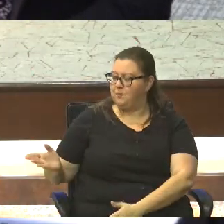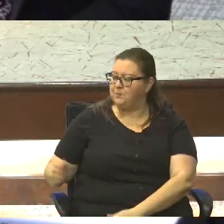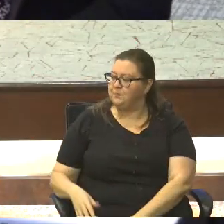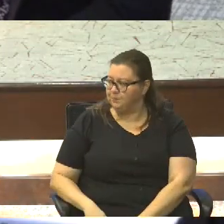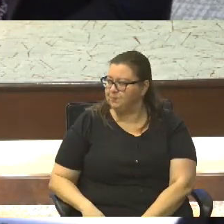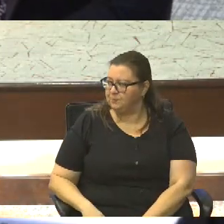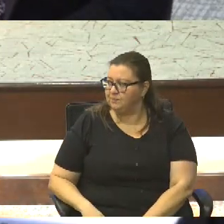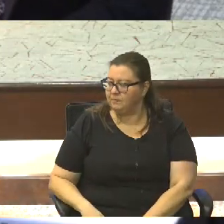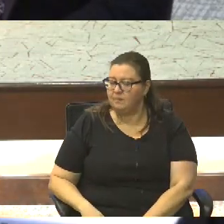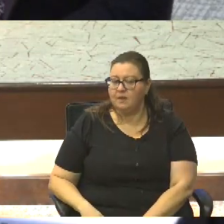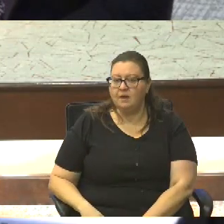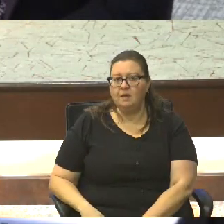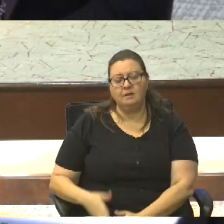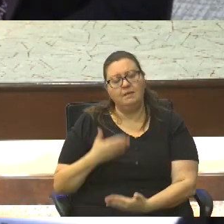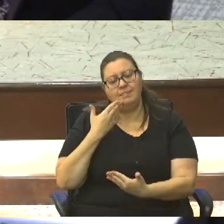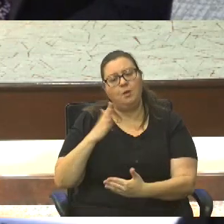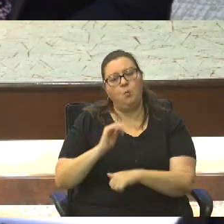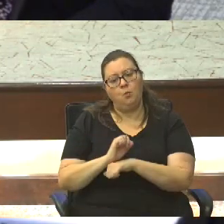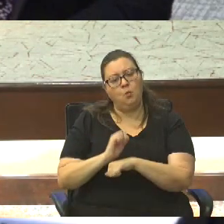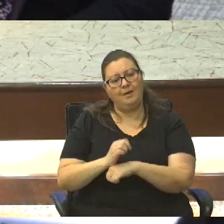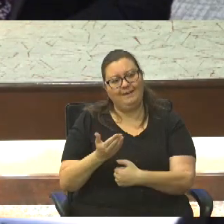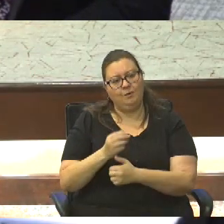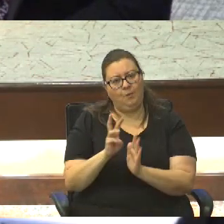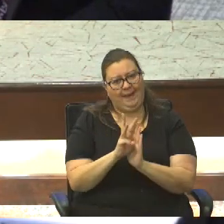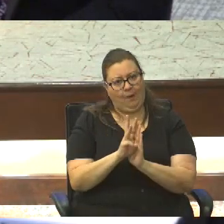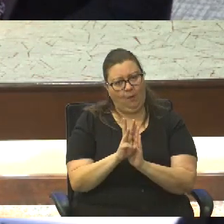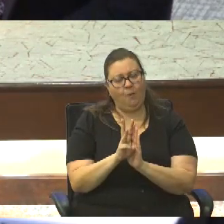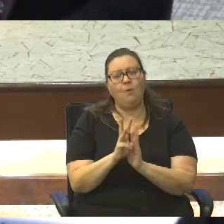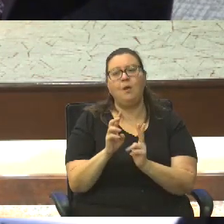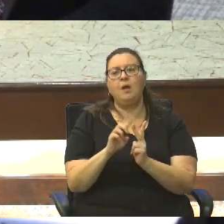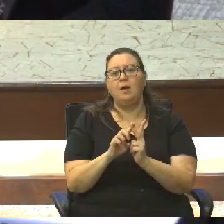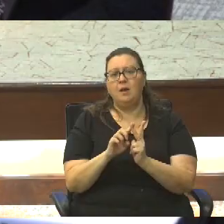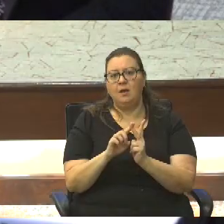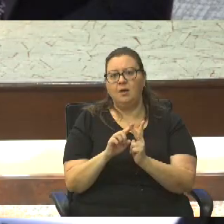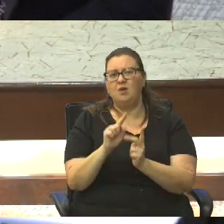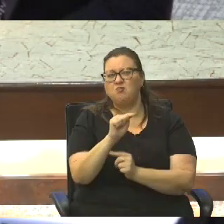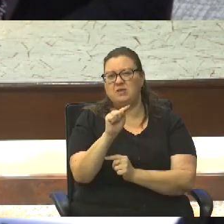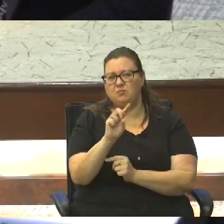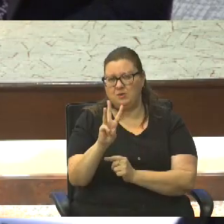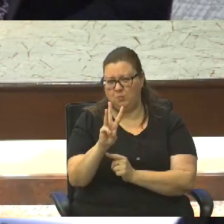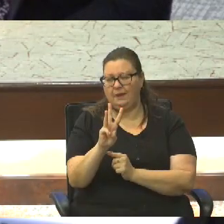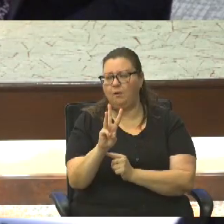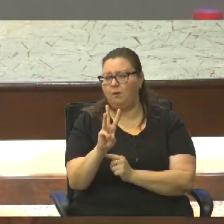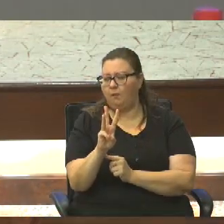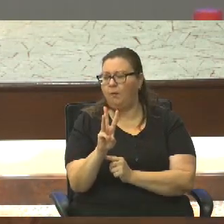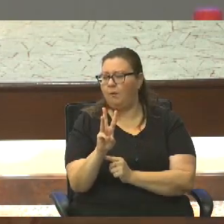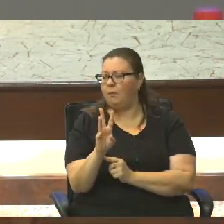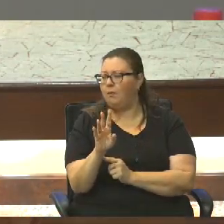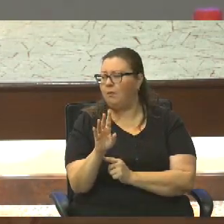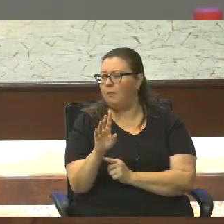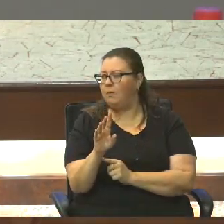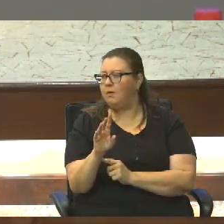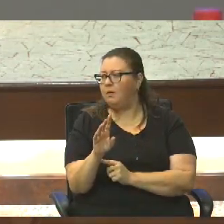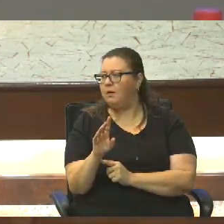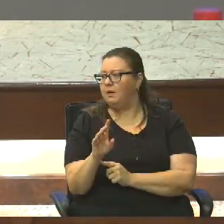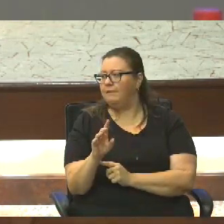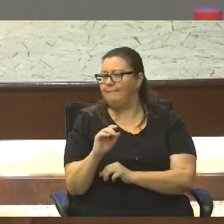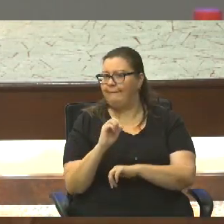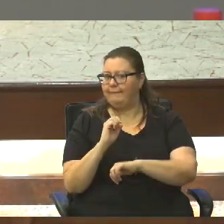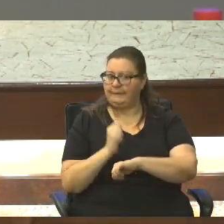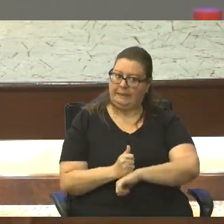I appreciate what you've done for the city of Waco, and then also for Transformation Waco and your role in helping us get